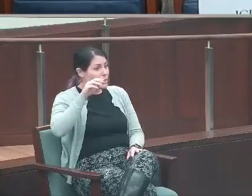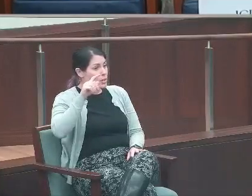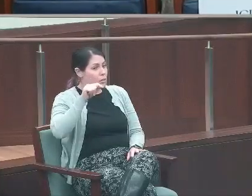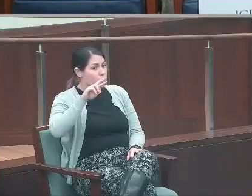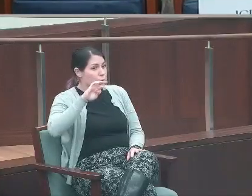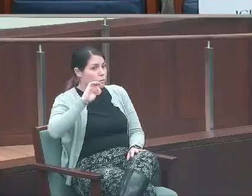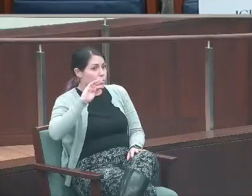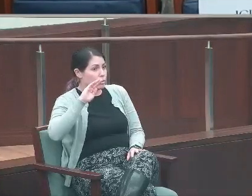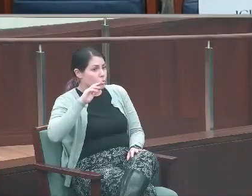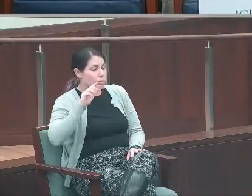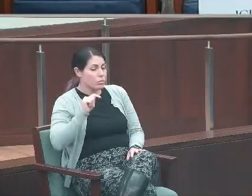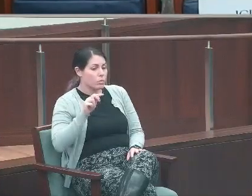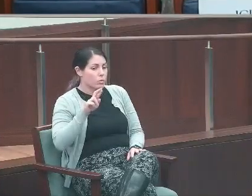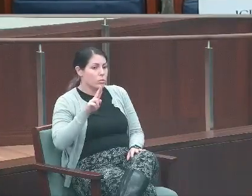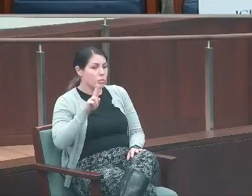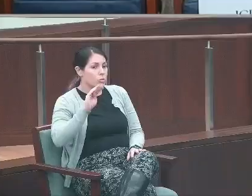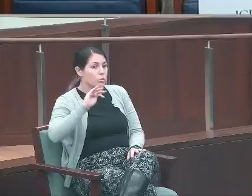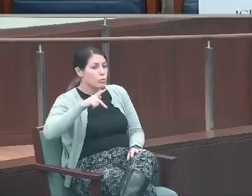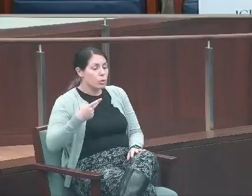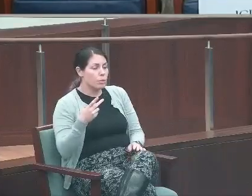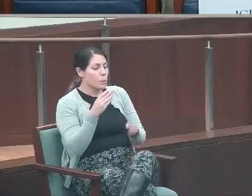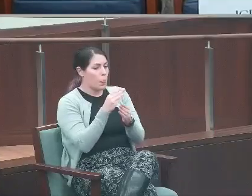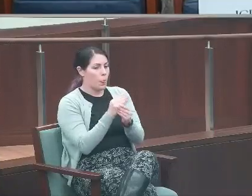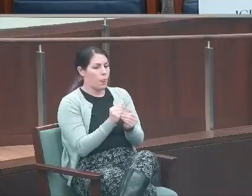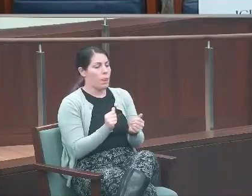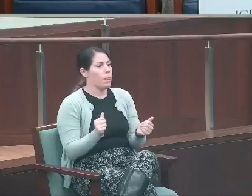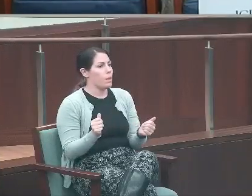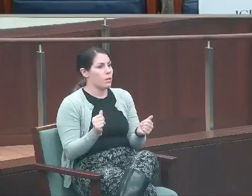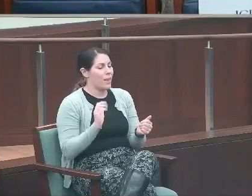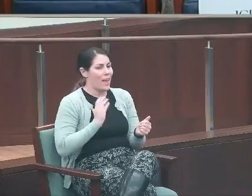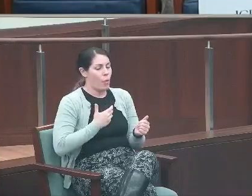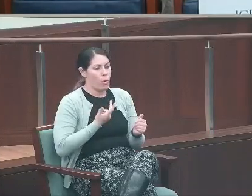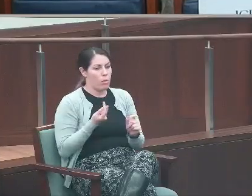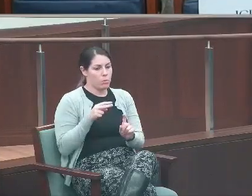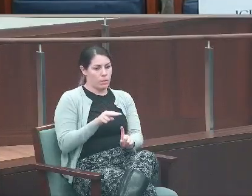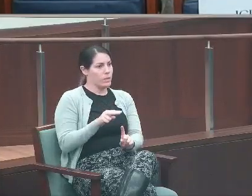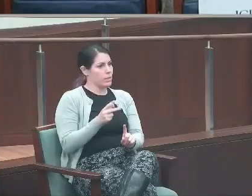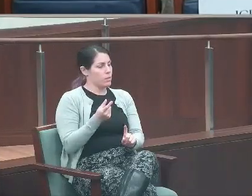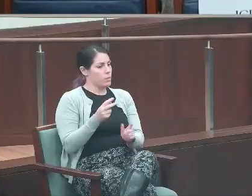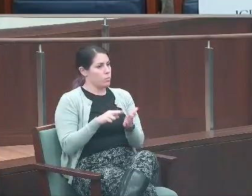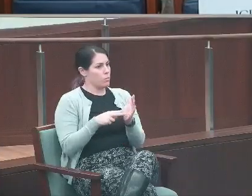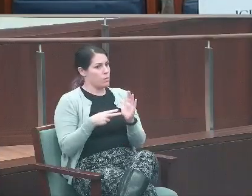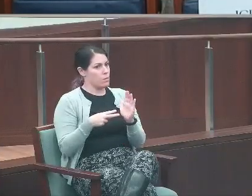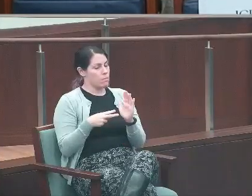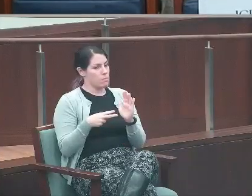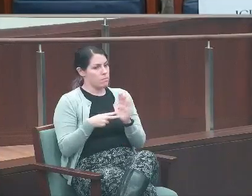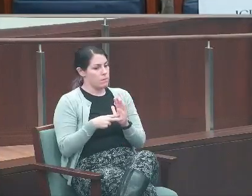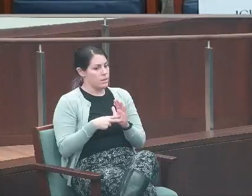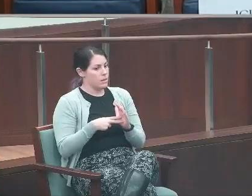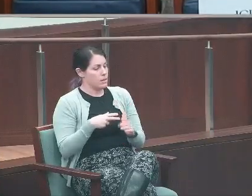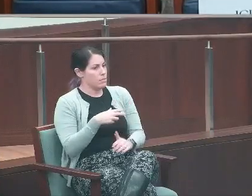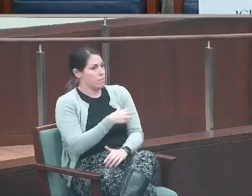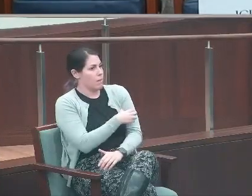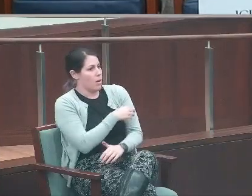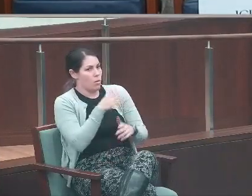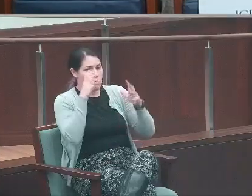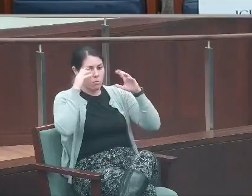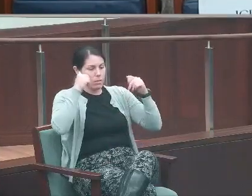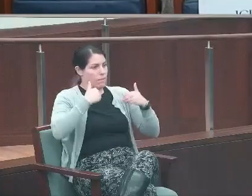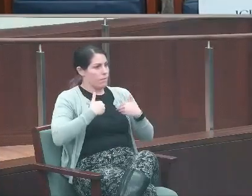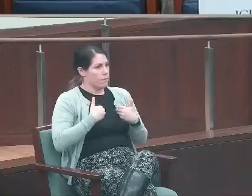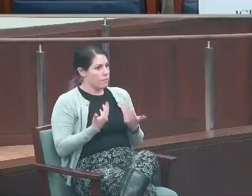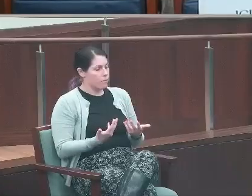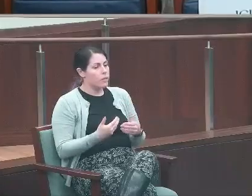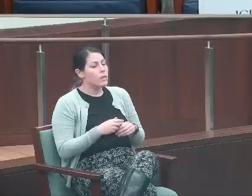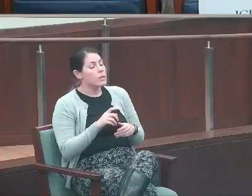steadily eroding that set of separation of powers. That's a real problem. The second is attacks on